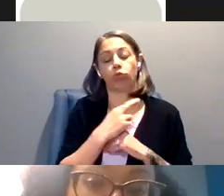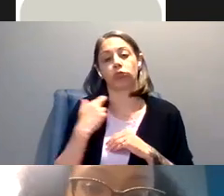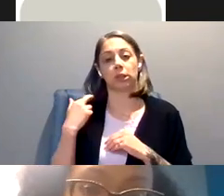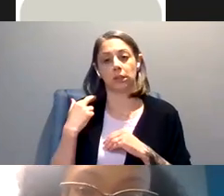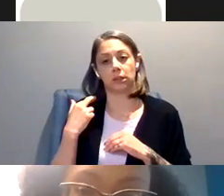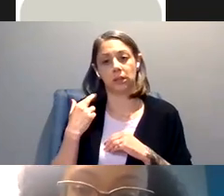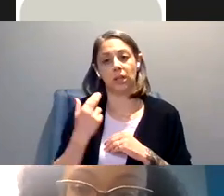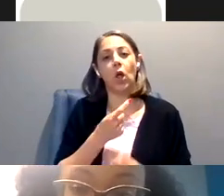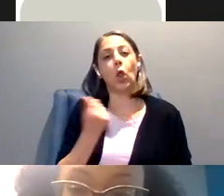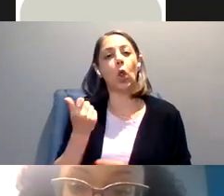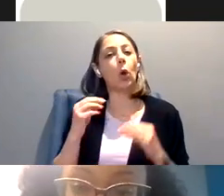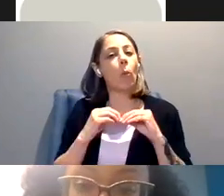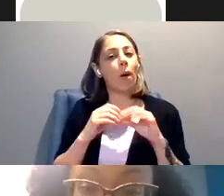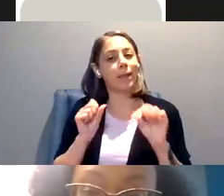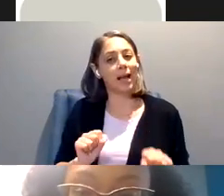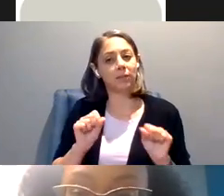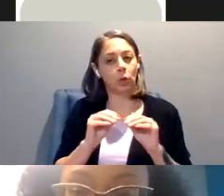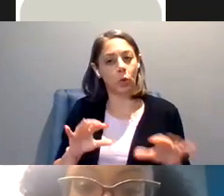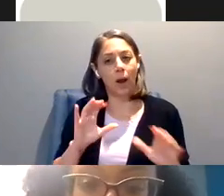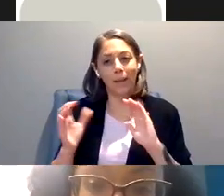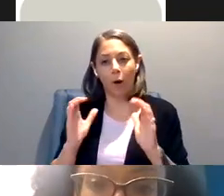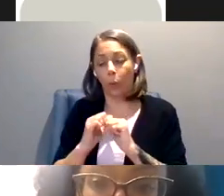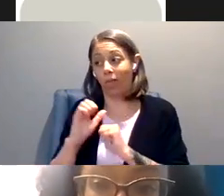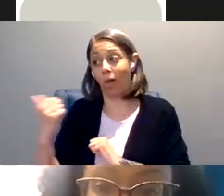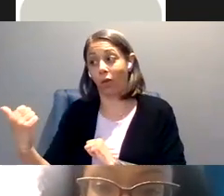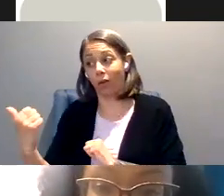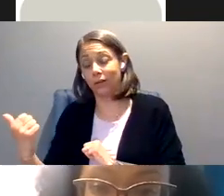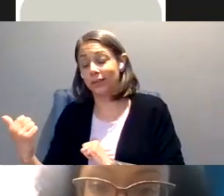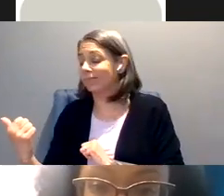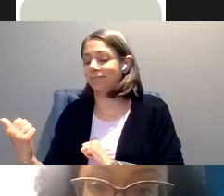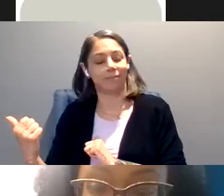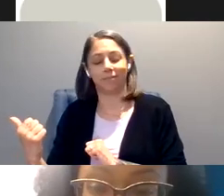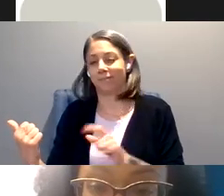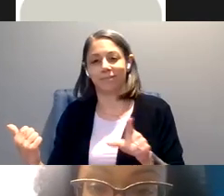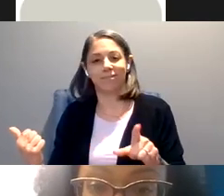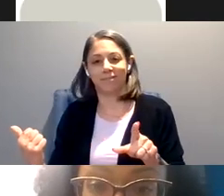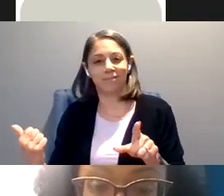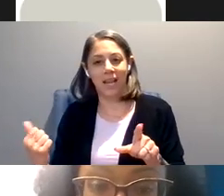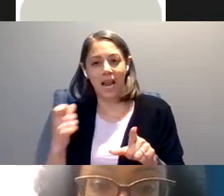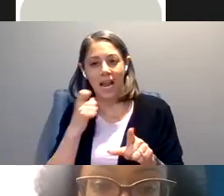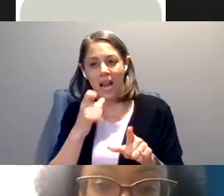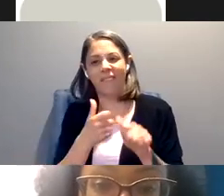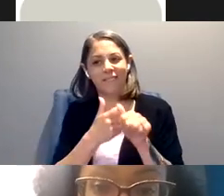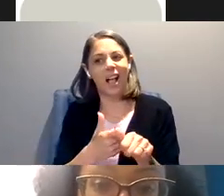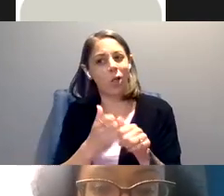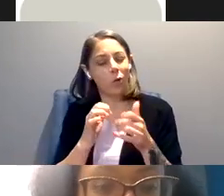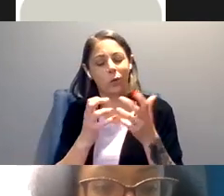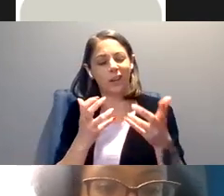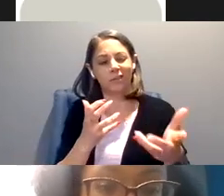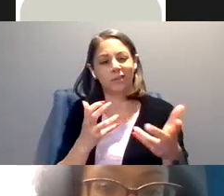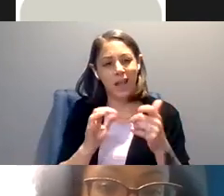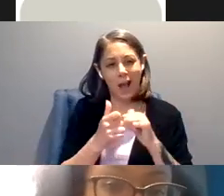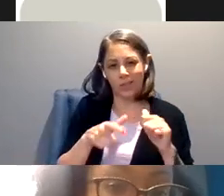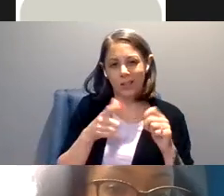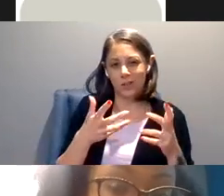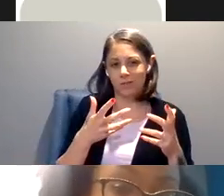little bit more to potentially lose than other folks. And that kind of undermines the spirit of doing things together. So it's important to work with